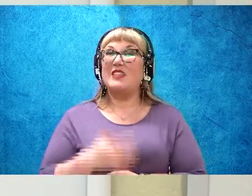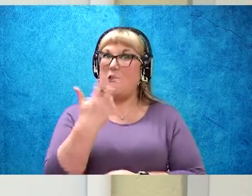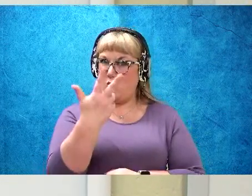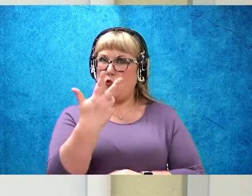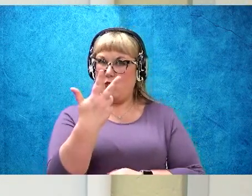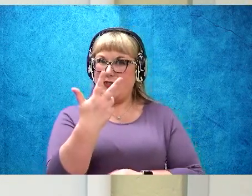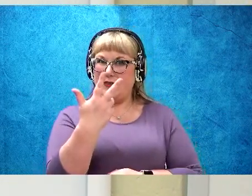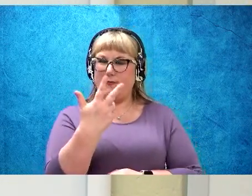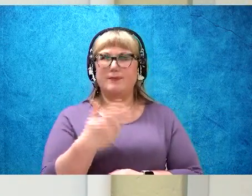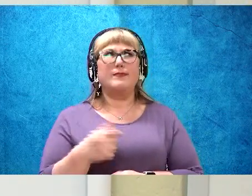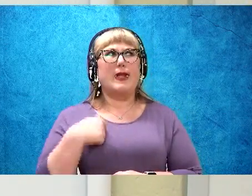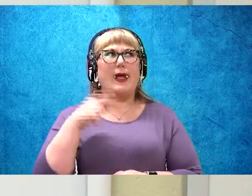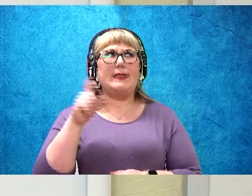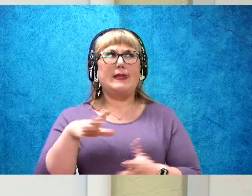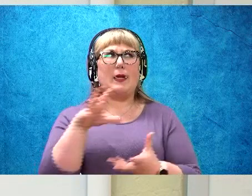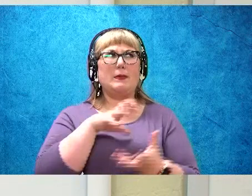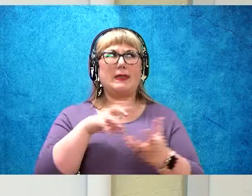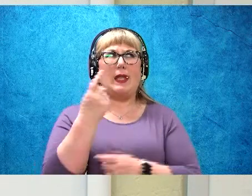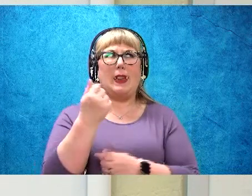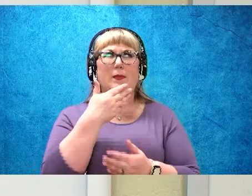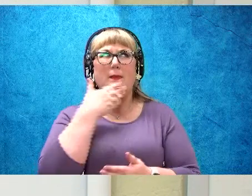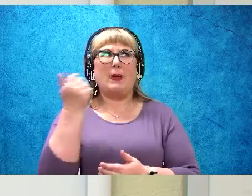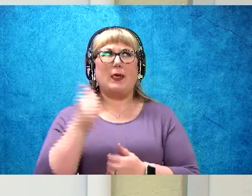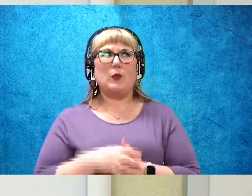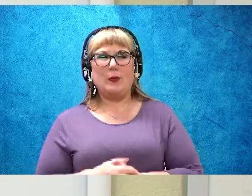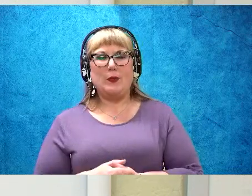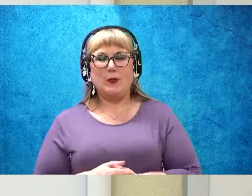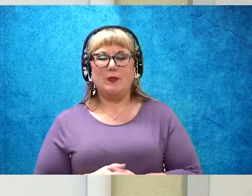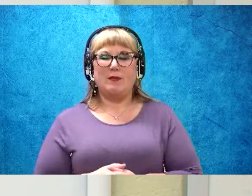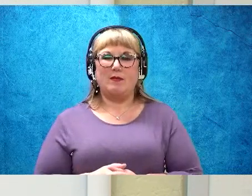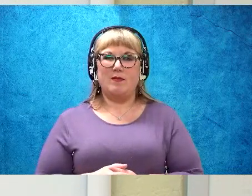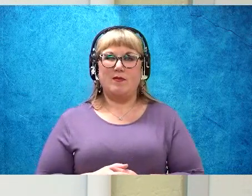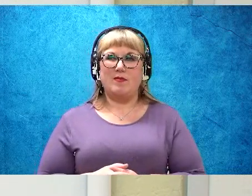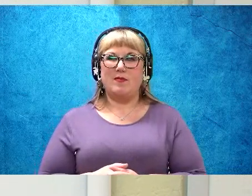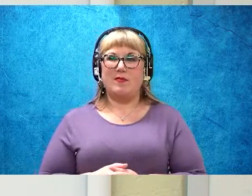3. Looks like I need to mix up my numbers a little bit more.